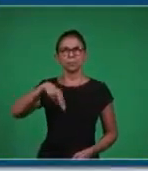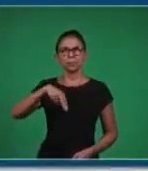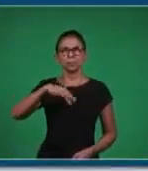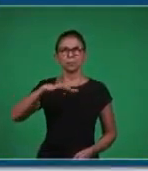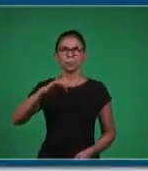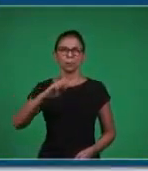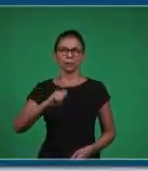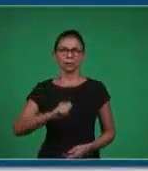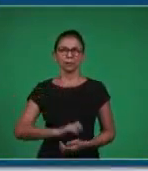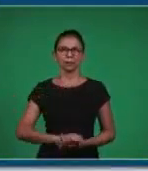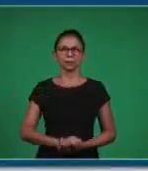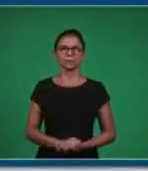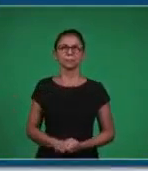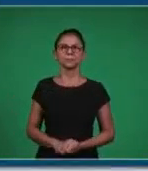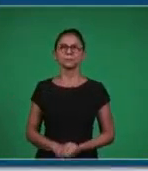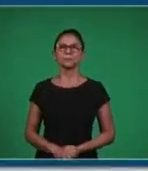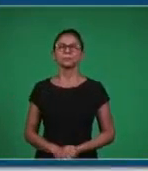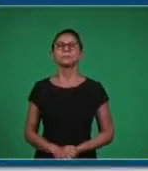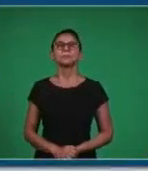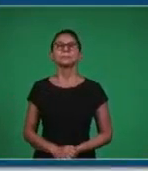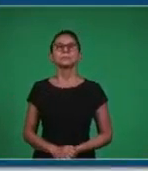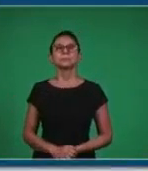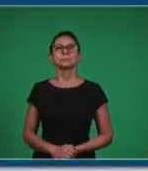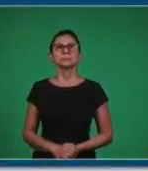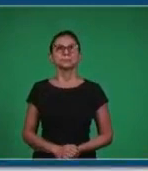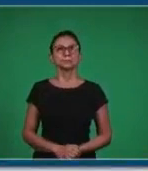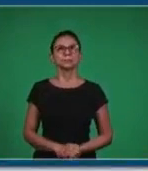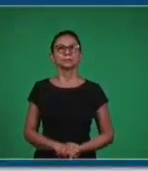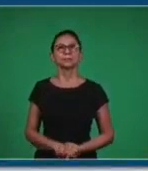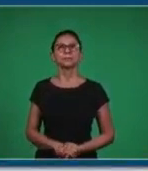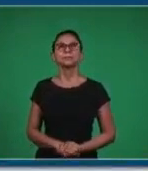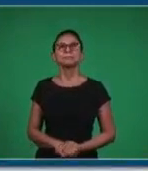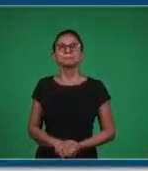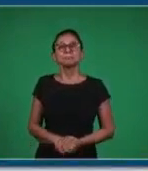You can remain here. The list